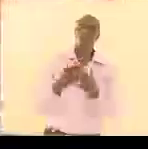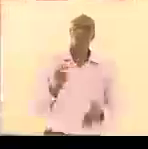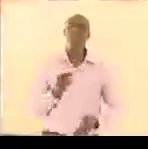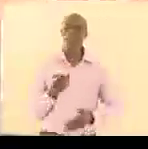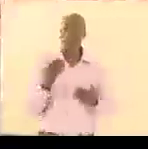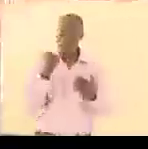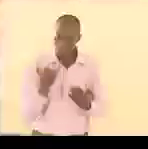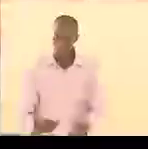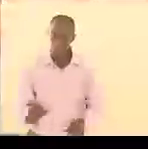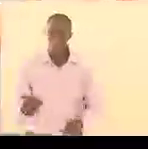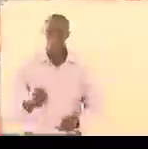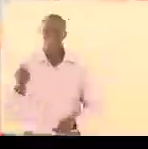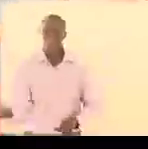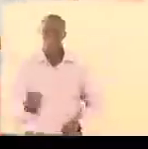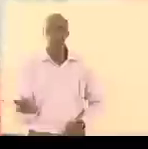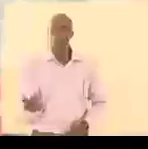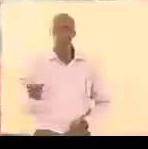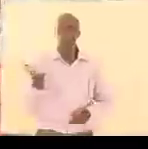You are all gamblers.